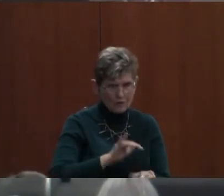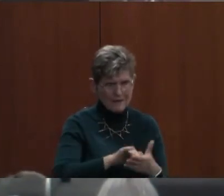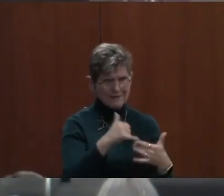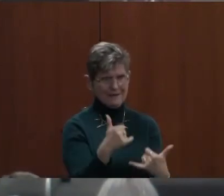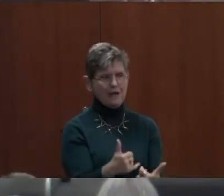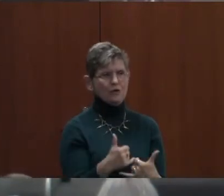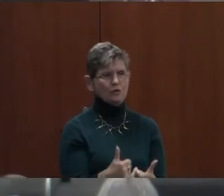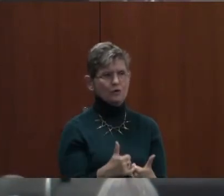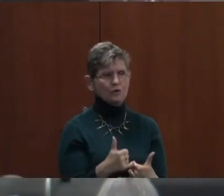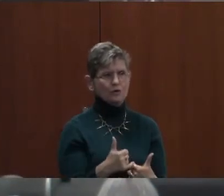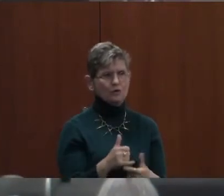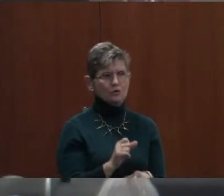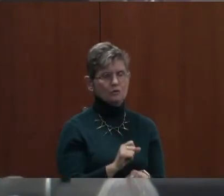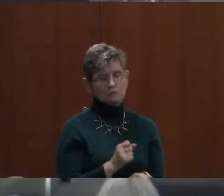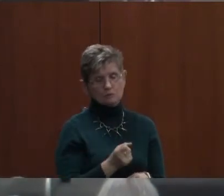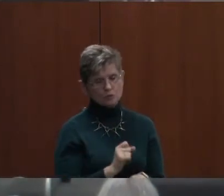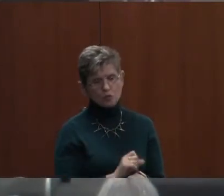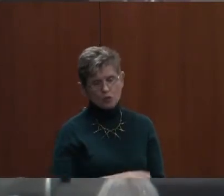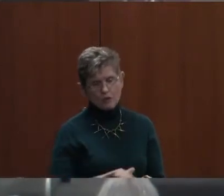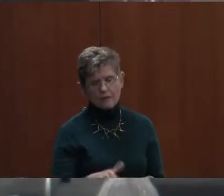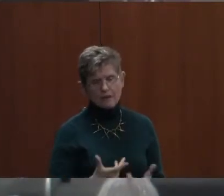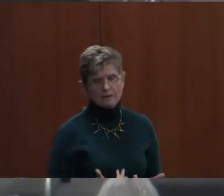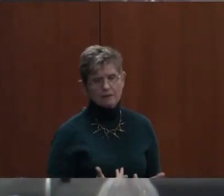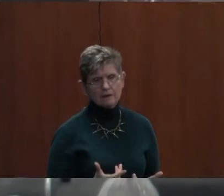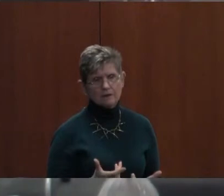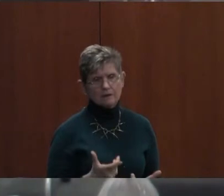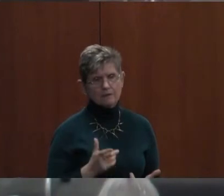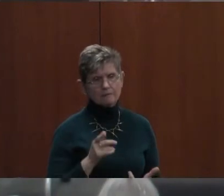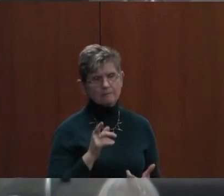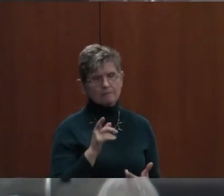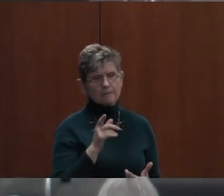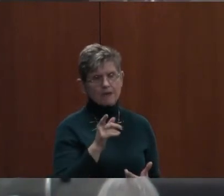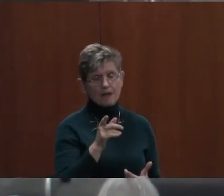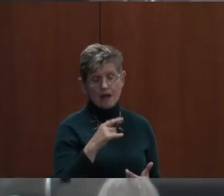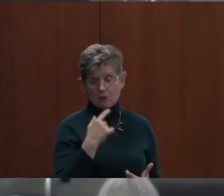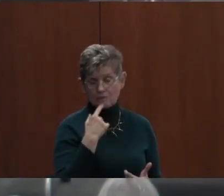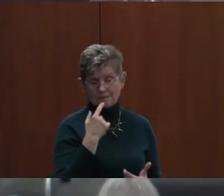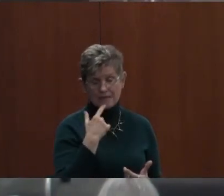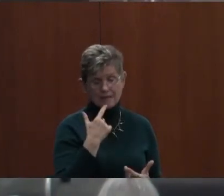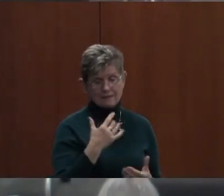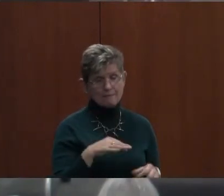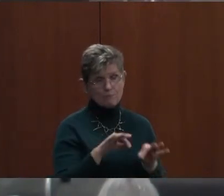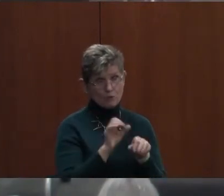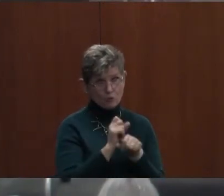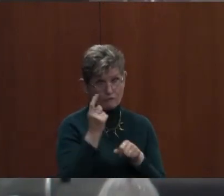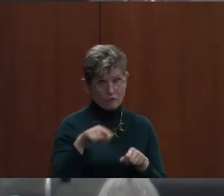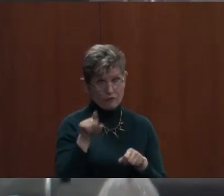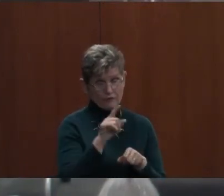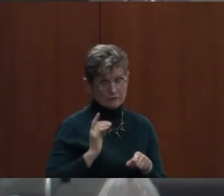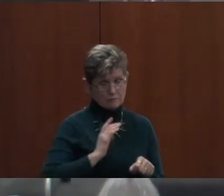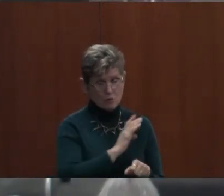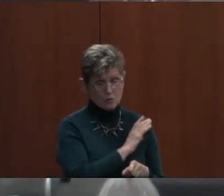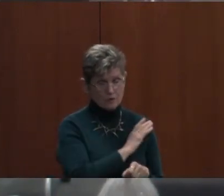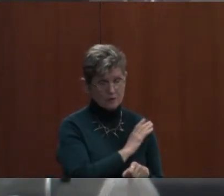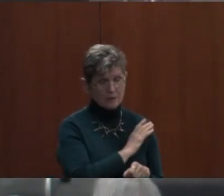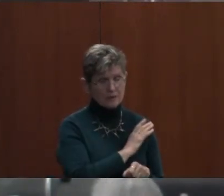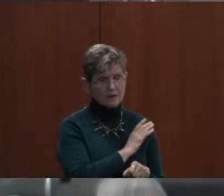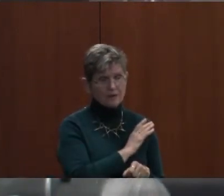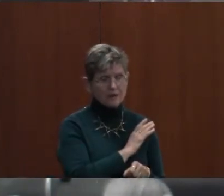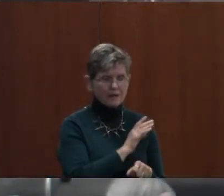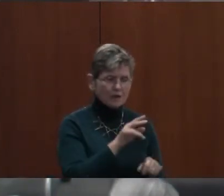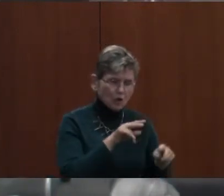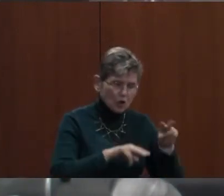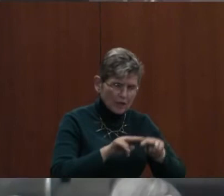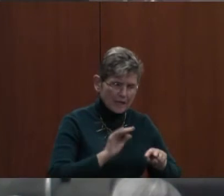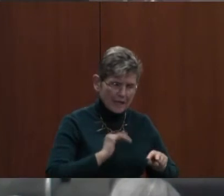now to work on that? I think that the important work of this board is looking at our